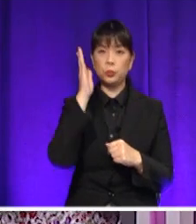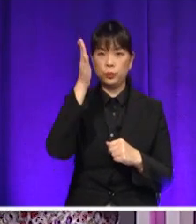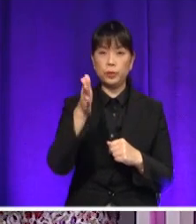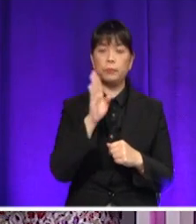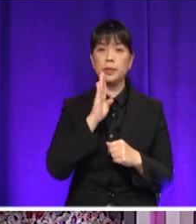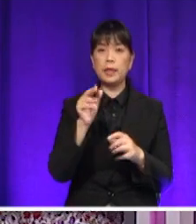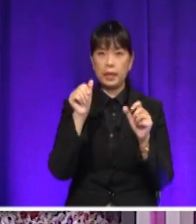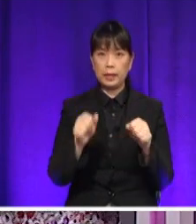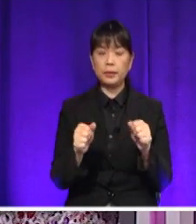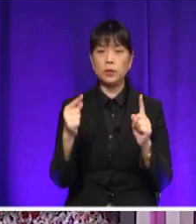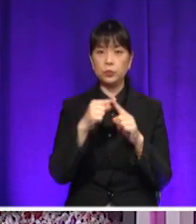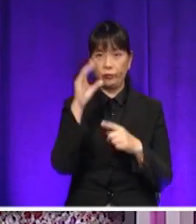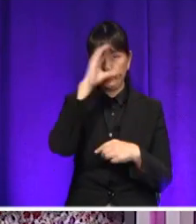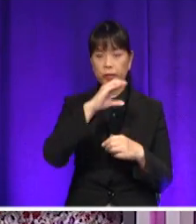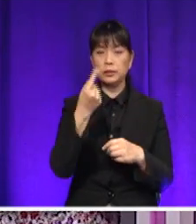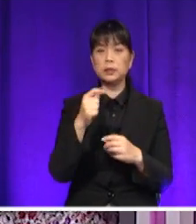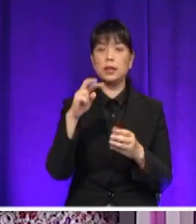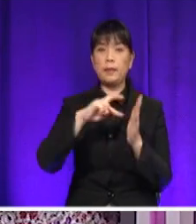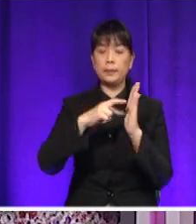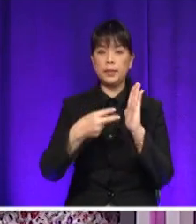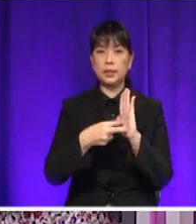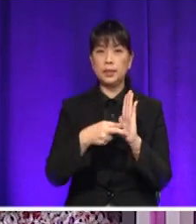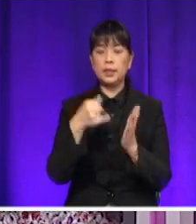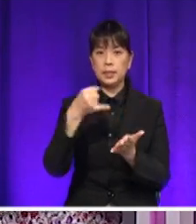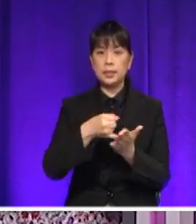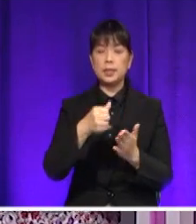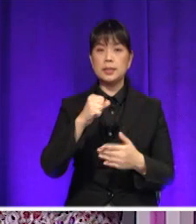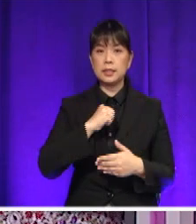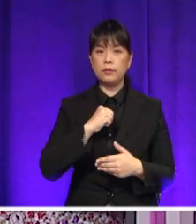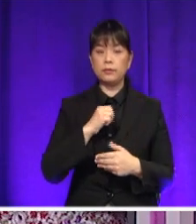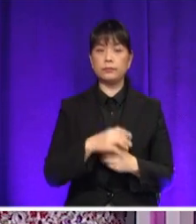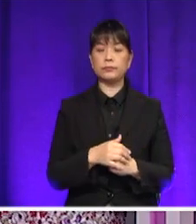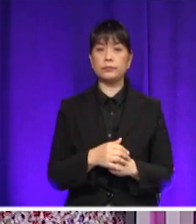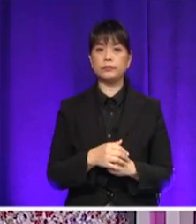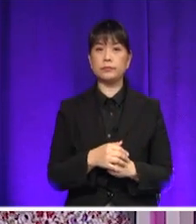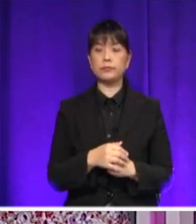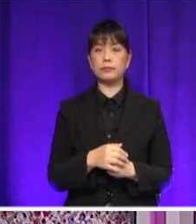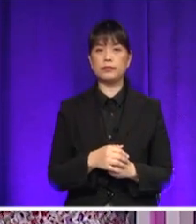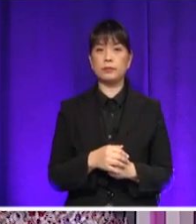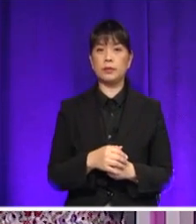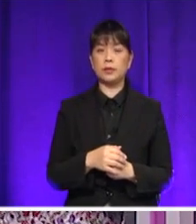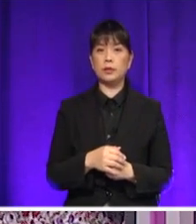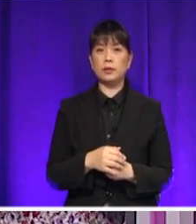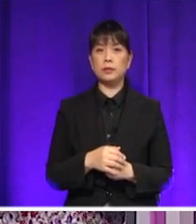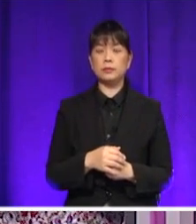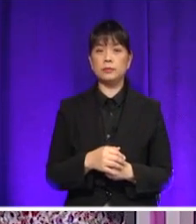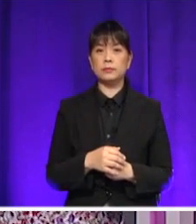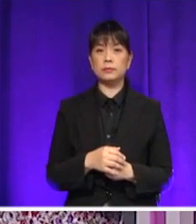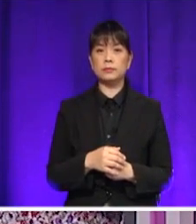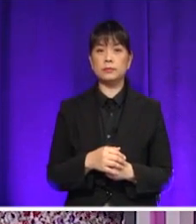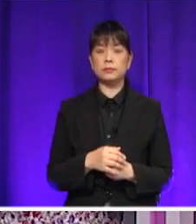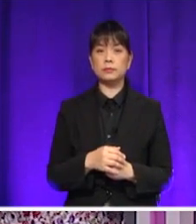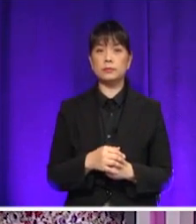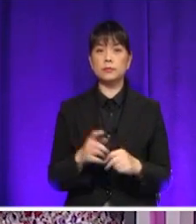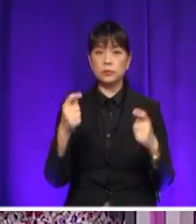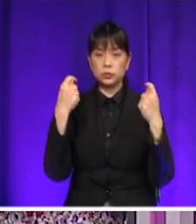the meaning itself rather than relying on reading the subtitles. Okay? All right, so guys, try